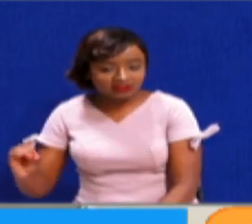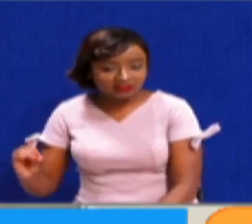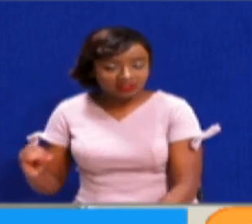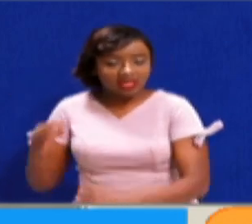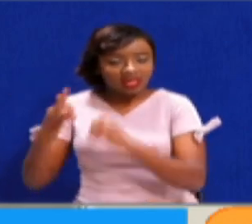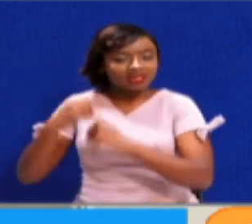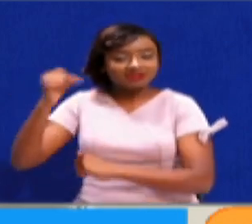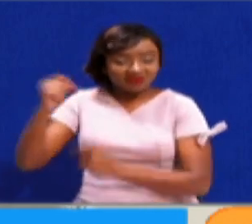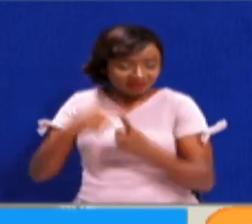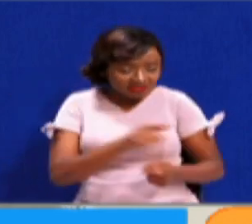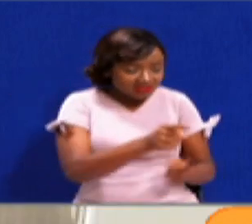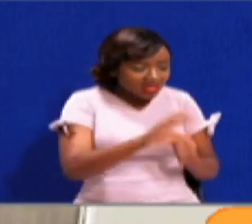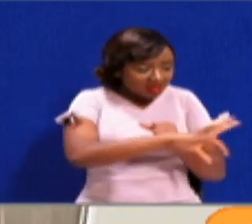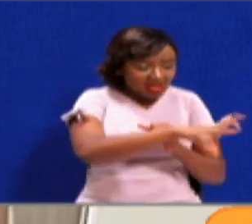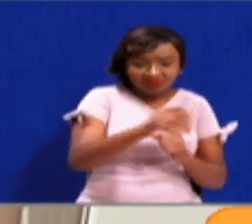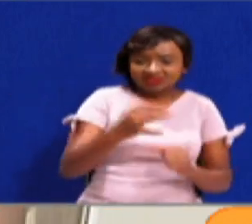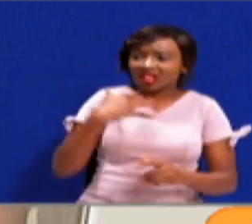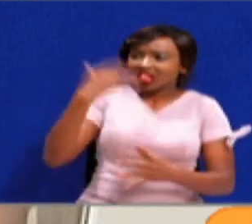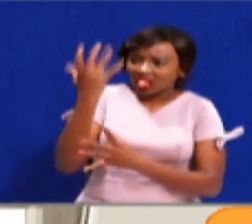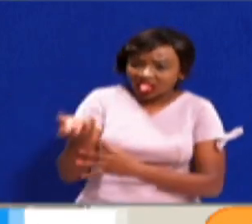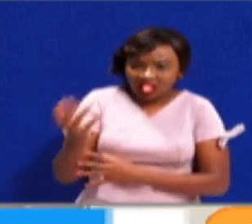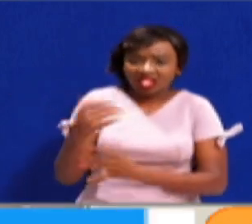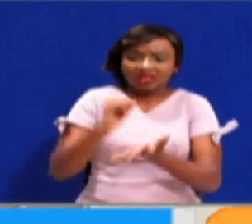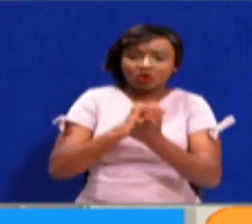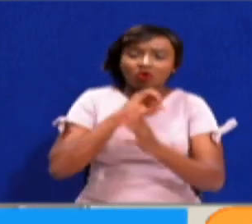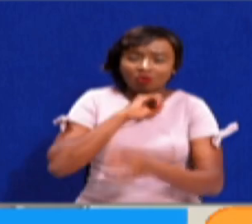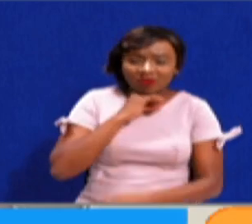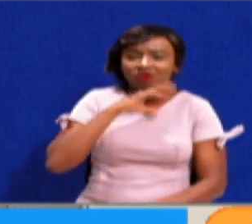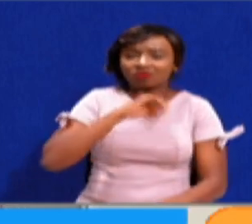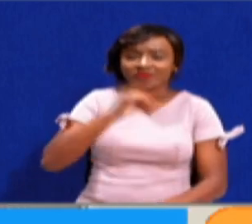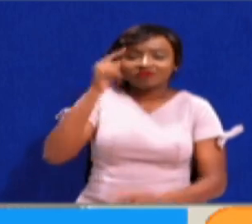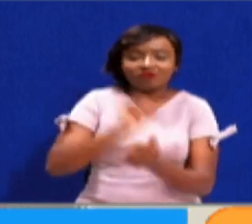doing 15%, by the way, of the last audited